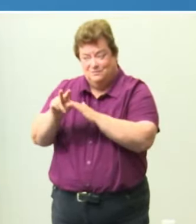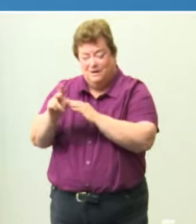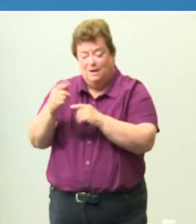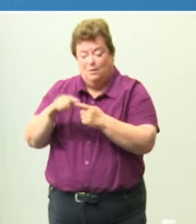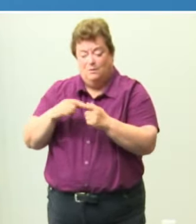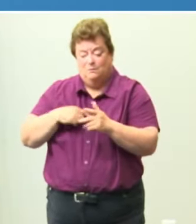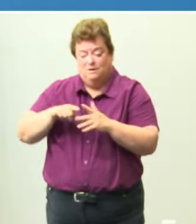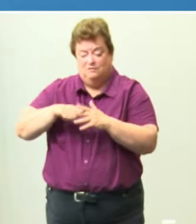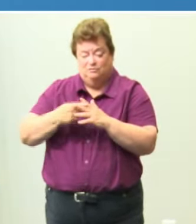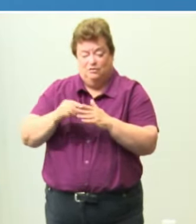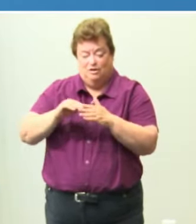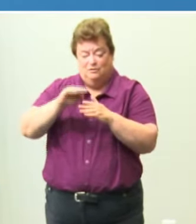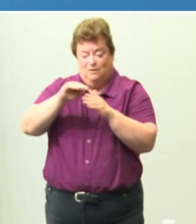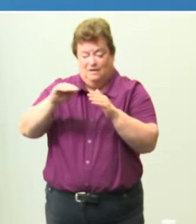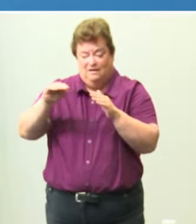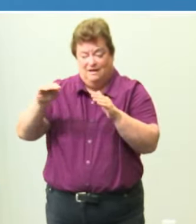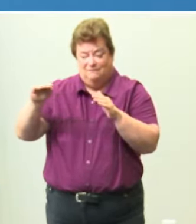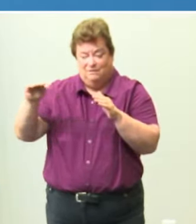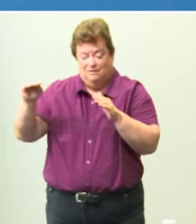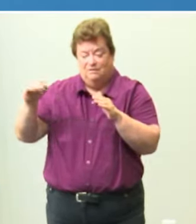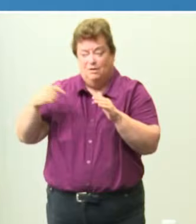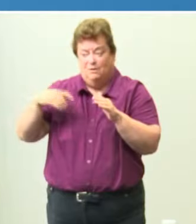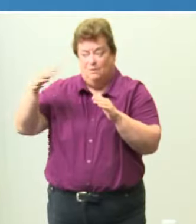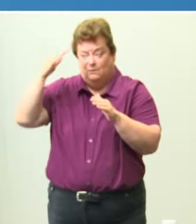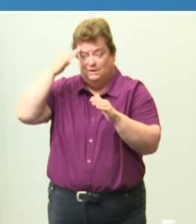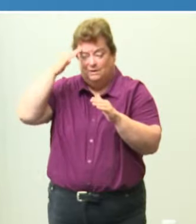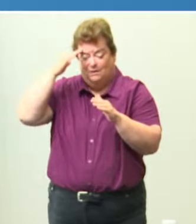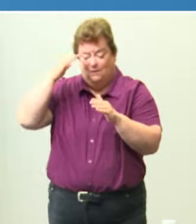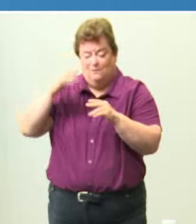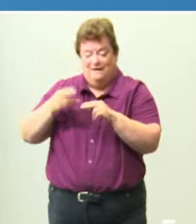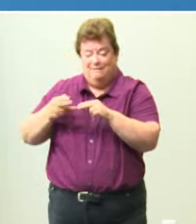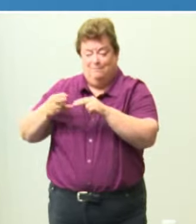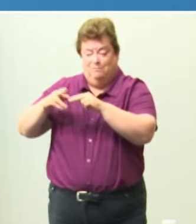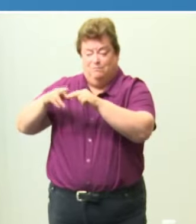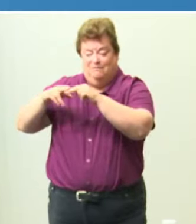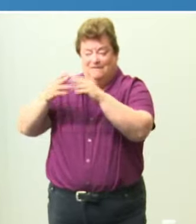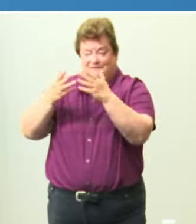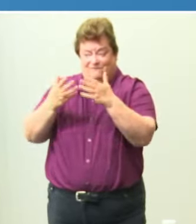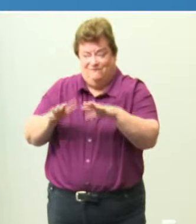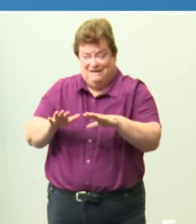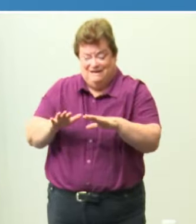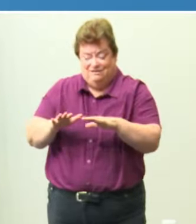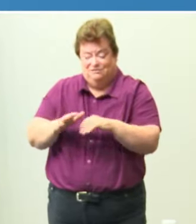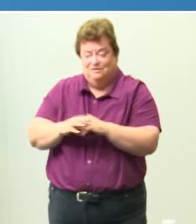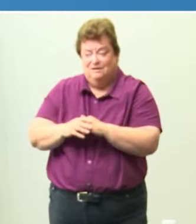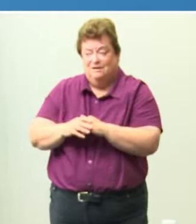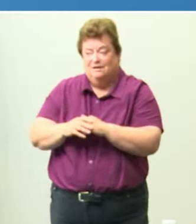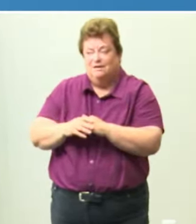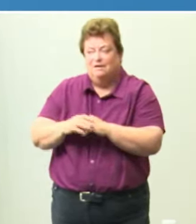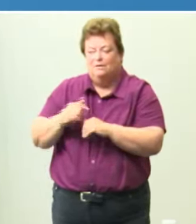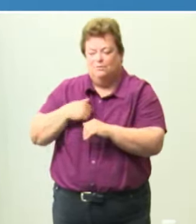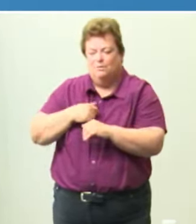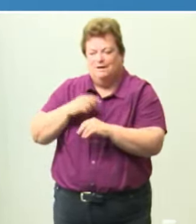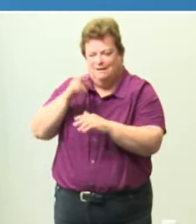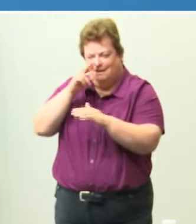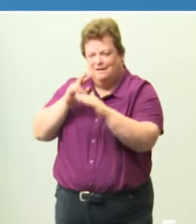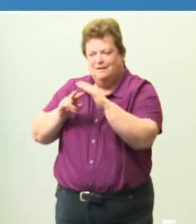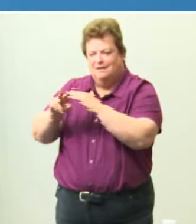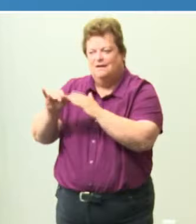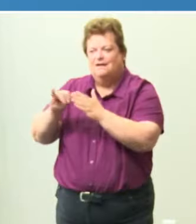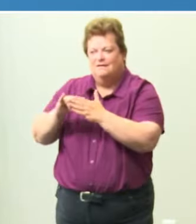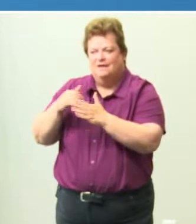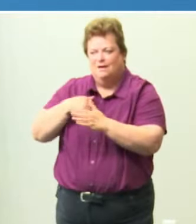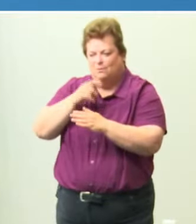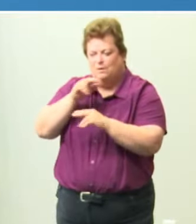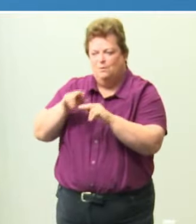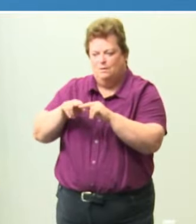start to level off, once we know that our spike has happened, that we are anticipating that we will go